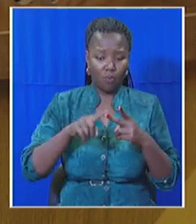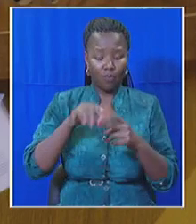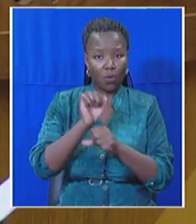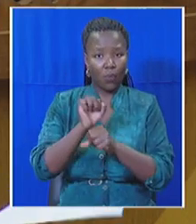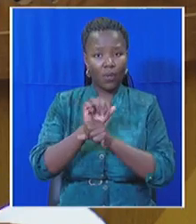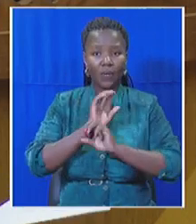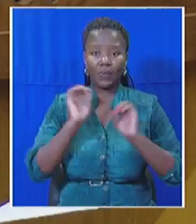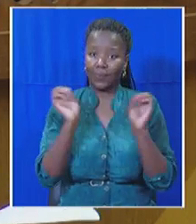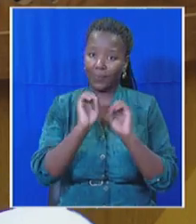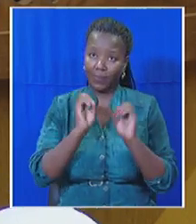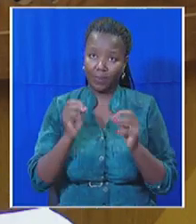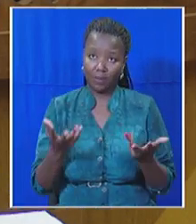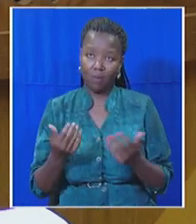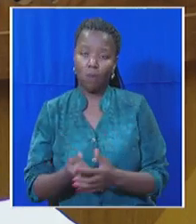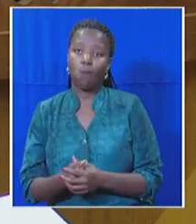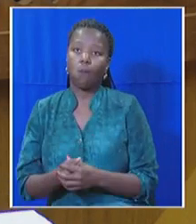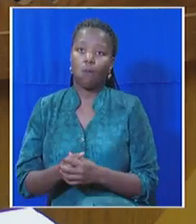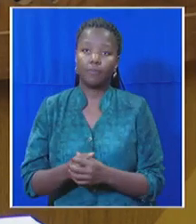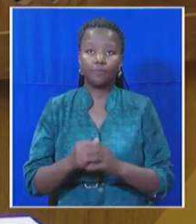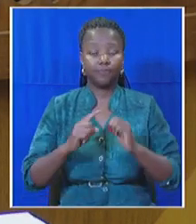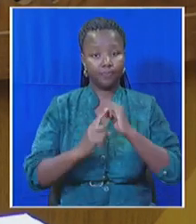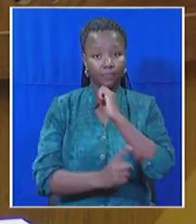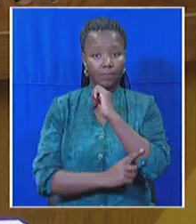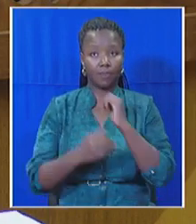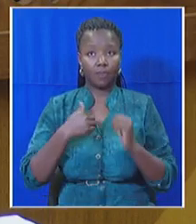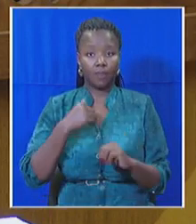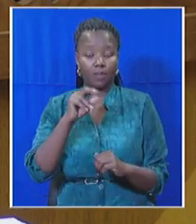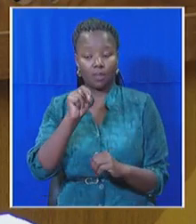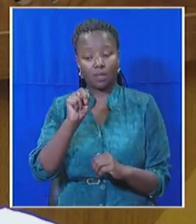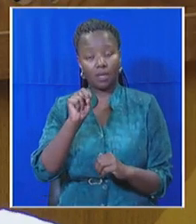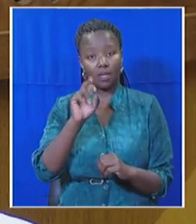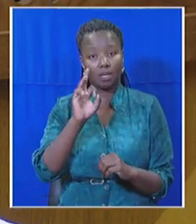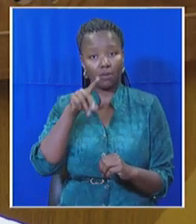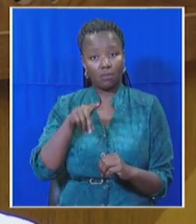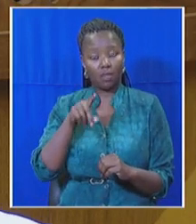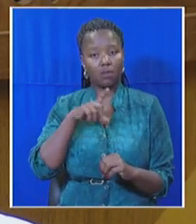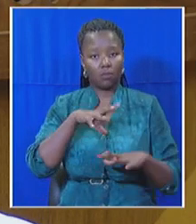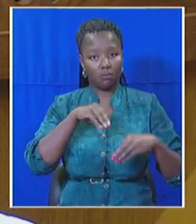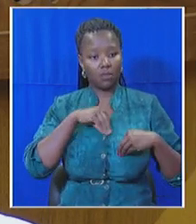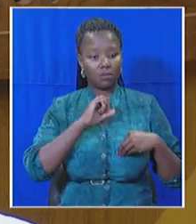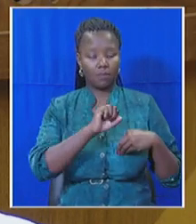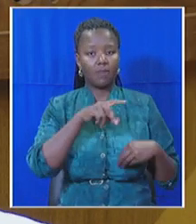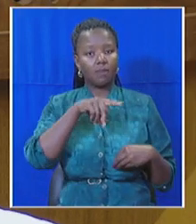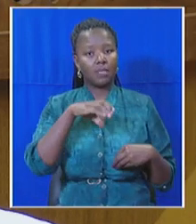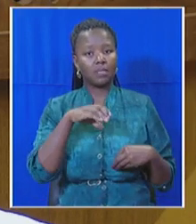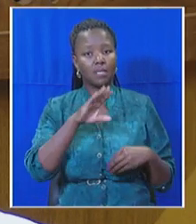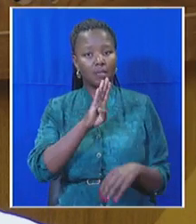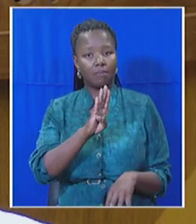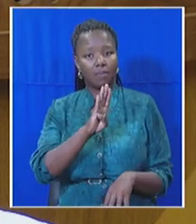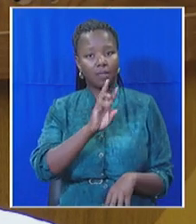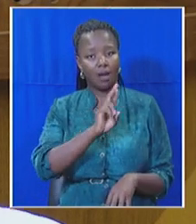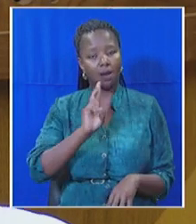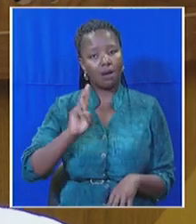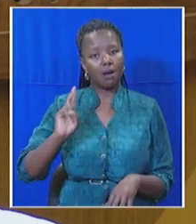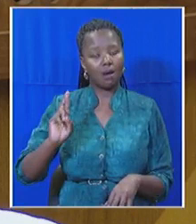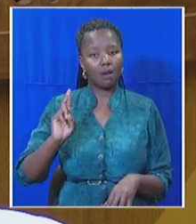their ranks. In conclusion, the NFP accepts the Portfolio Committee BRRR report on